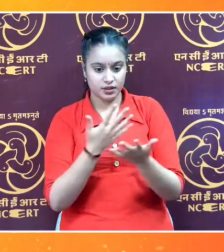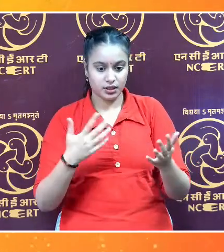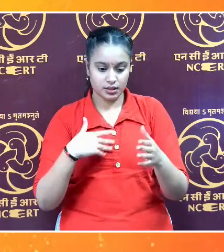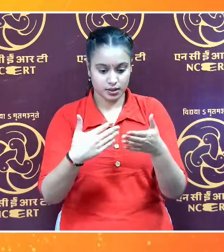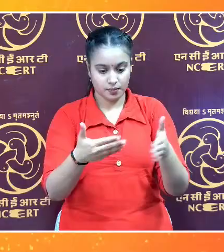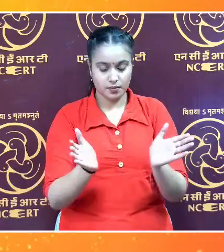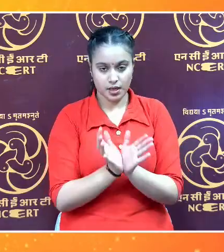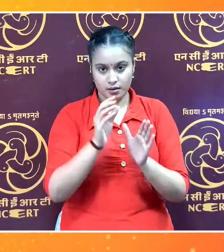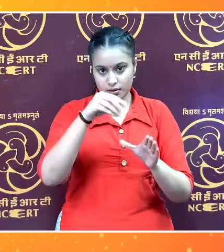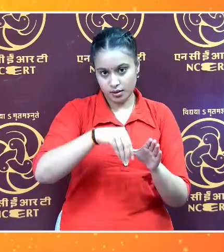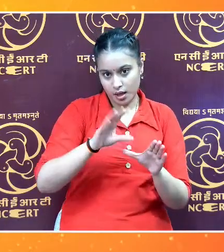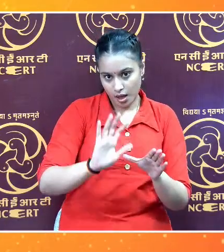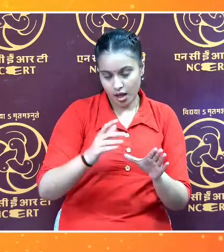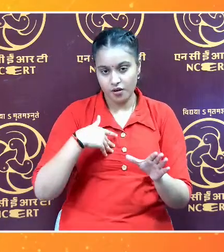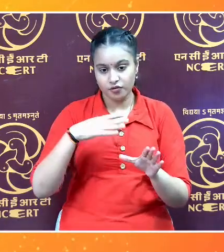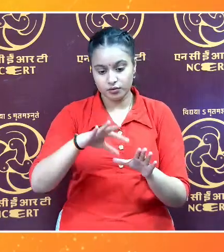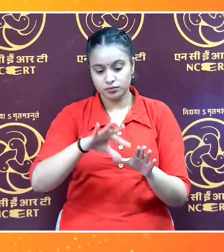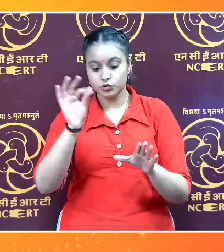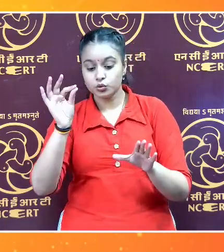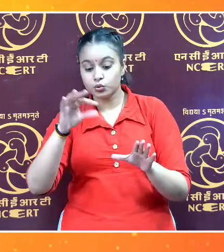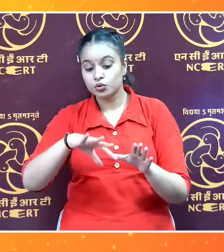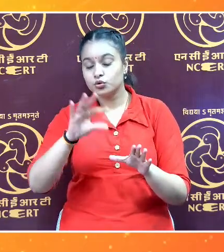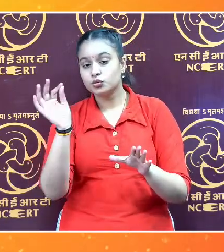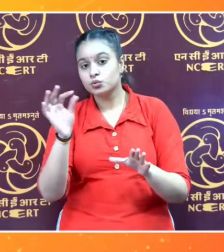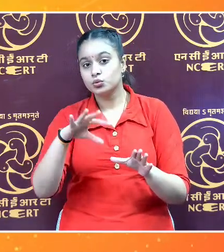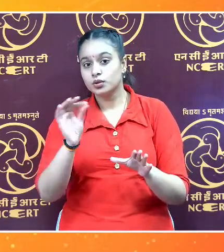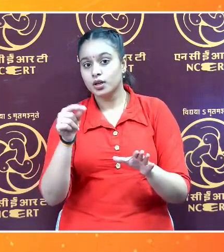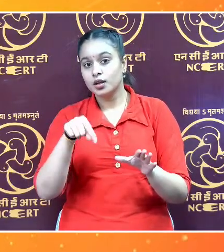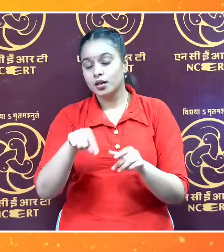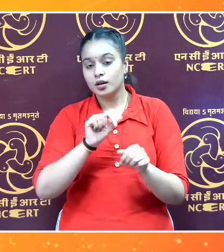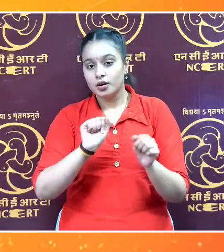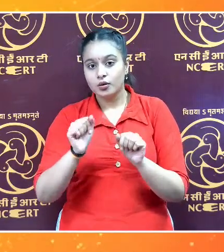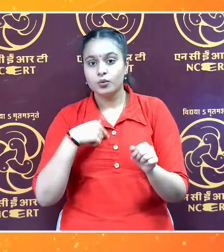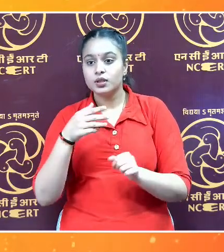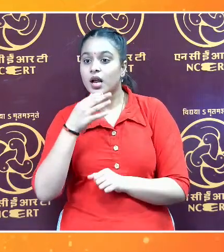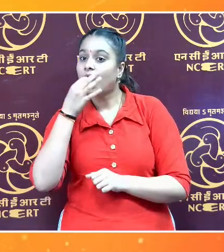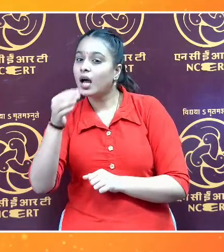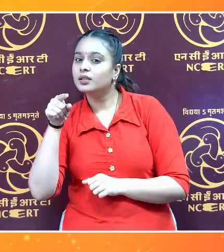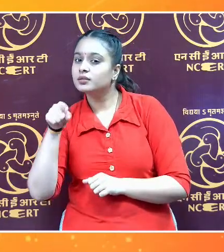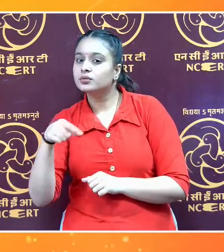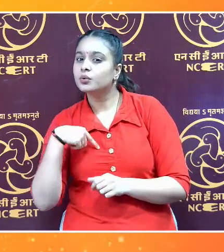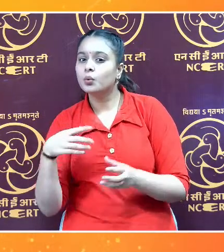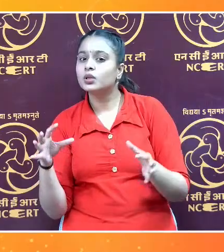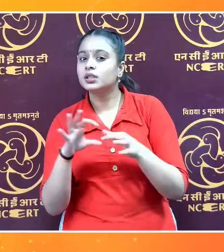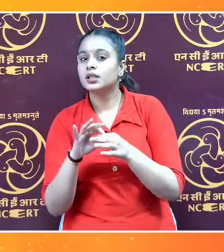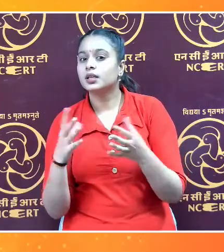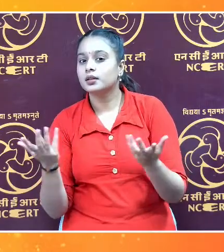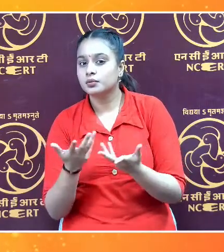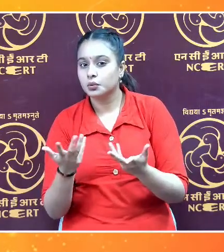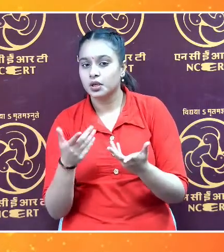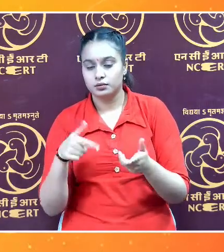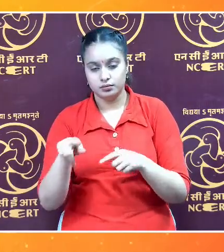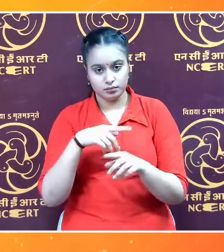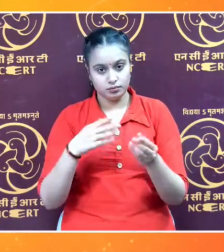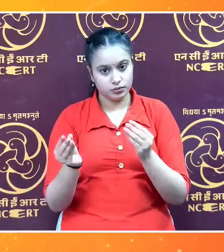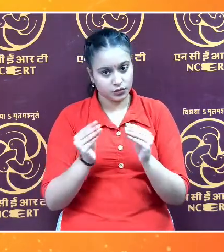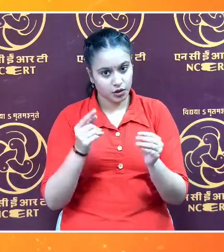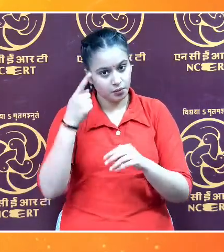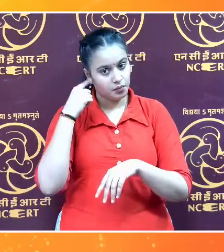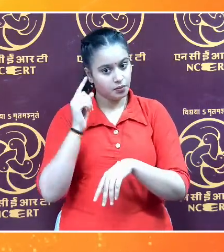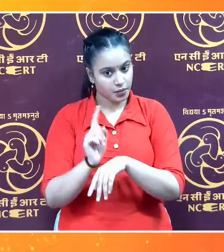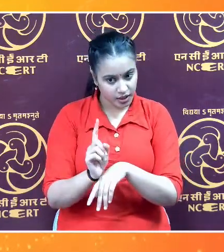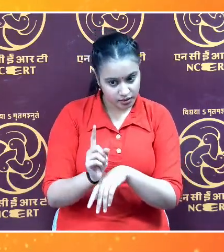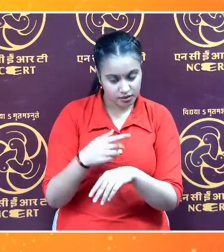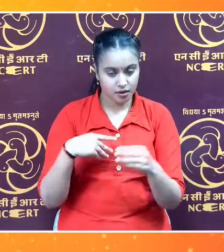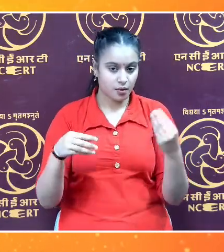basket and you will just take out the thing and you can ask them what you will pair it with. Okay. So some may pair it with pencil and